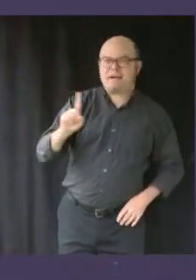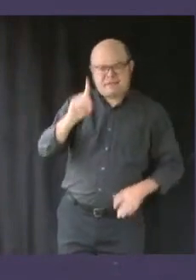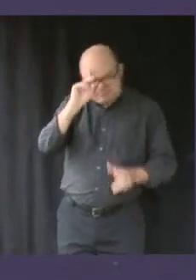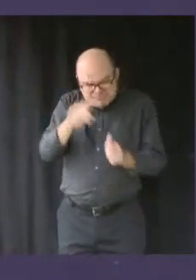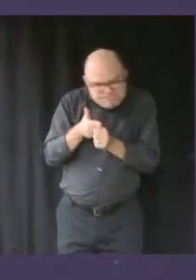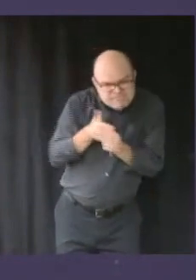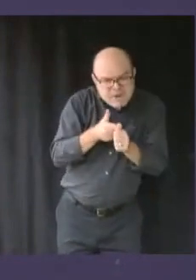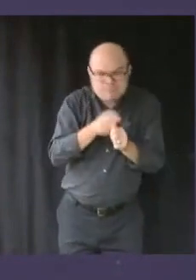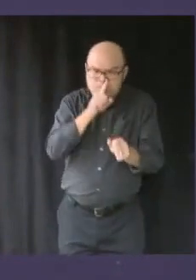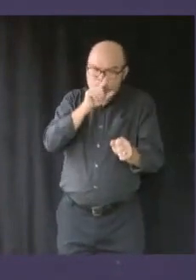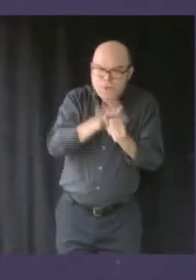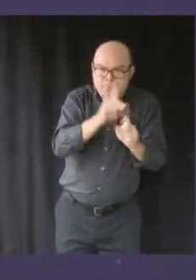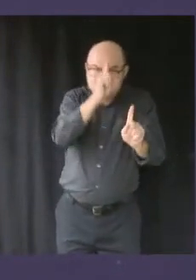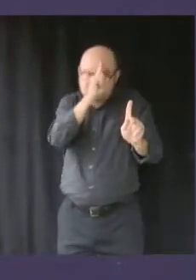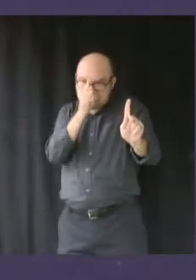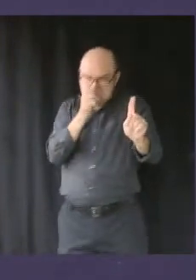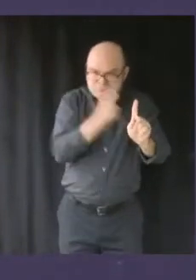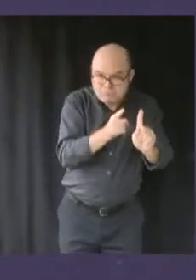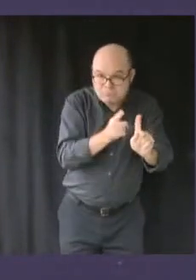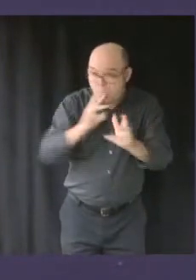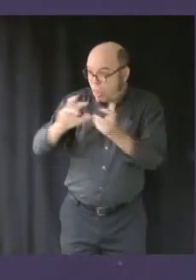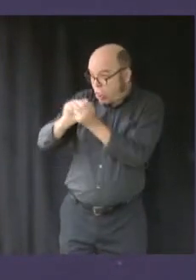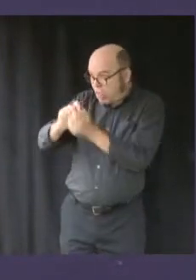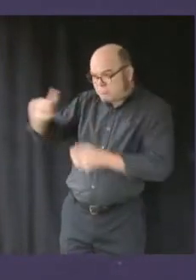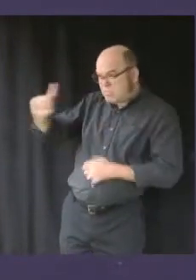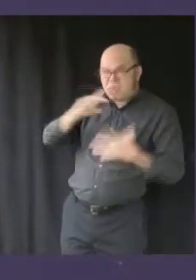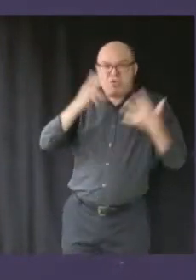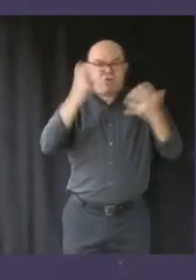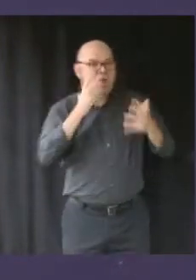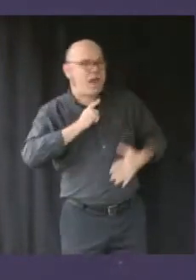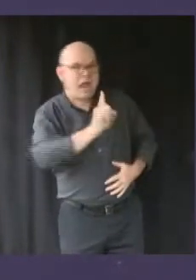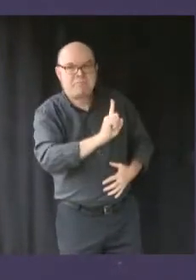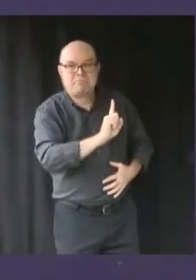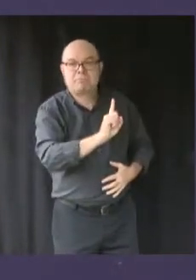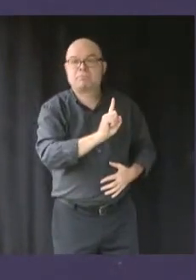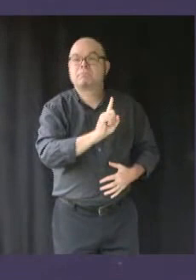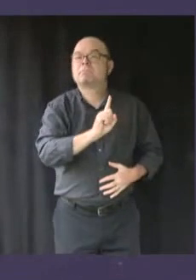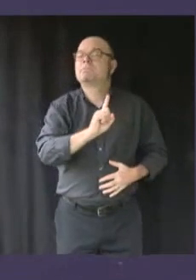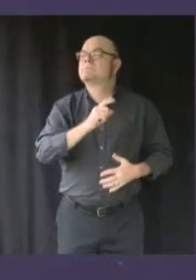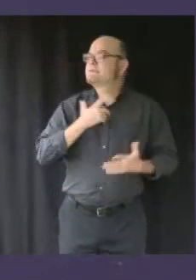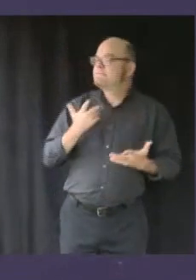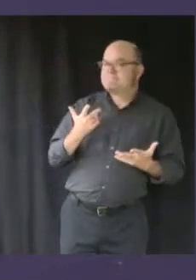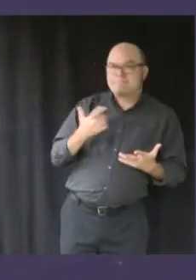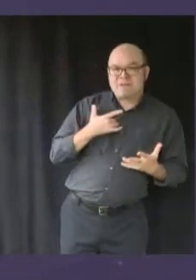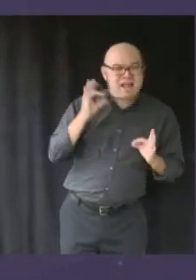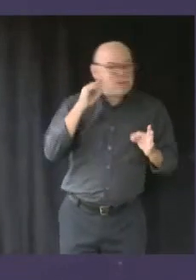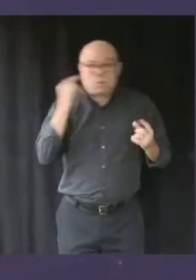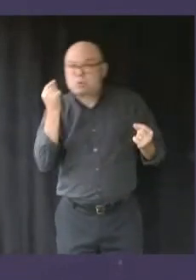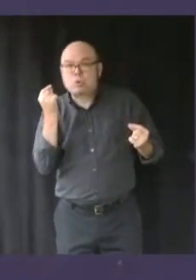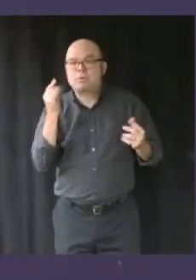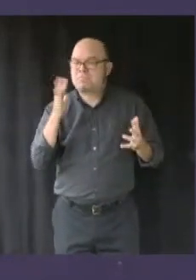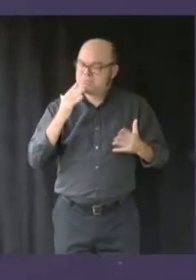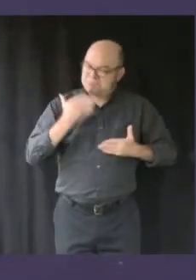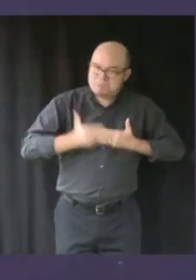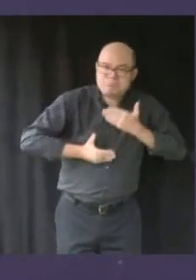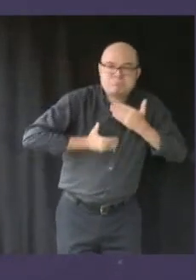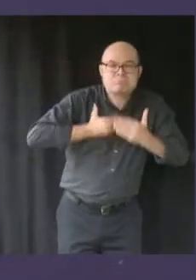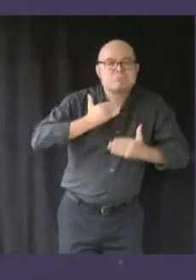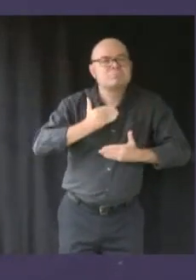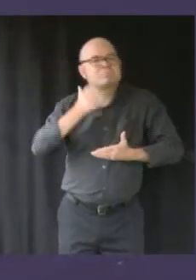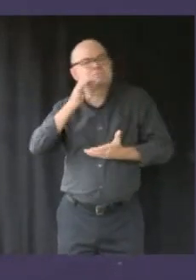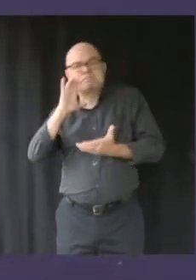eradication of darkness, ignorance, and superstition in our society.